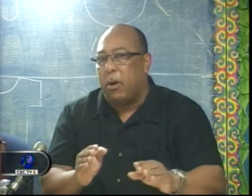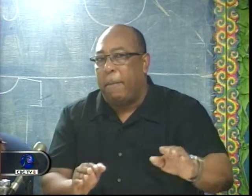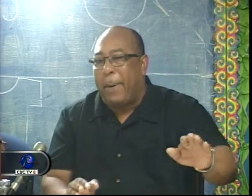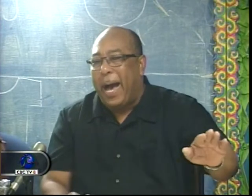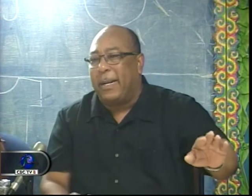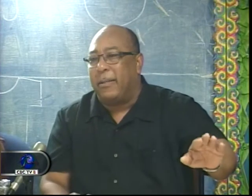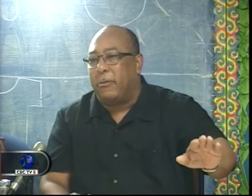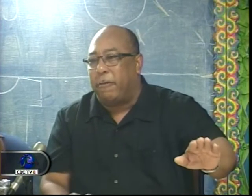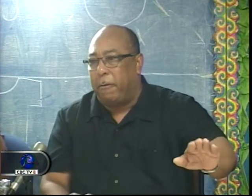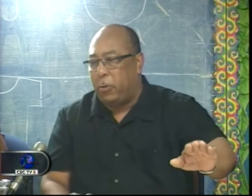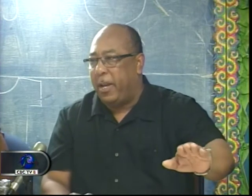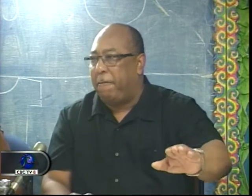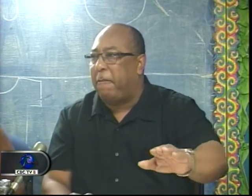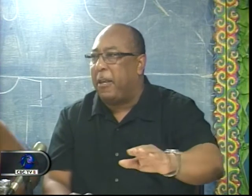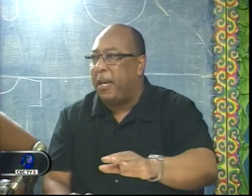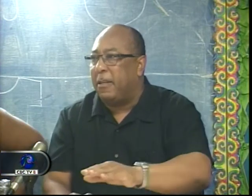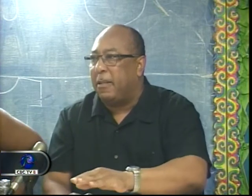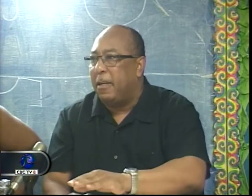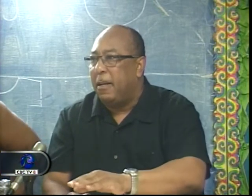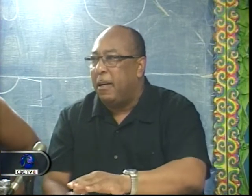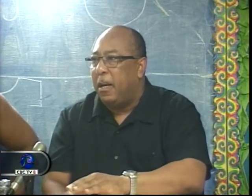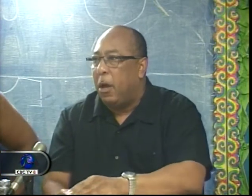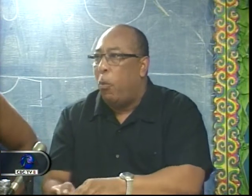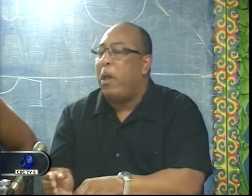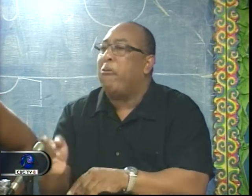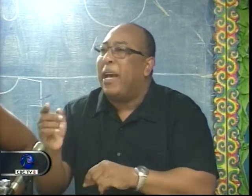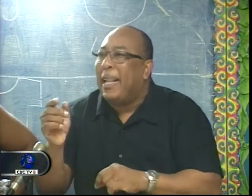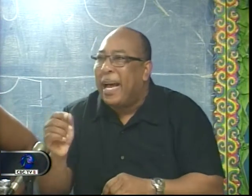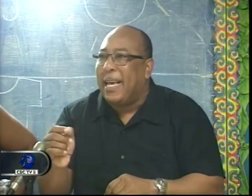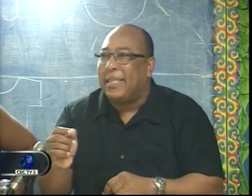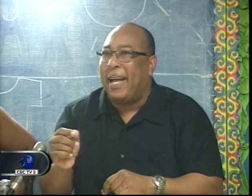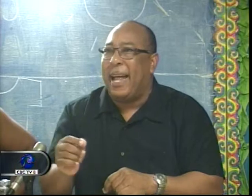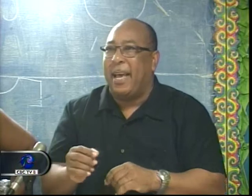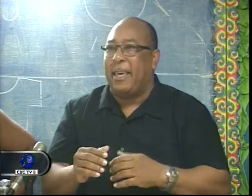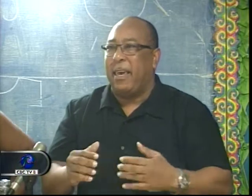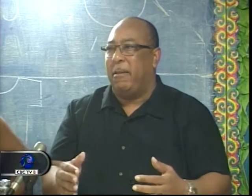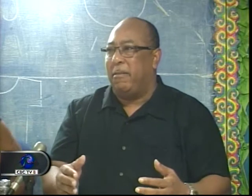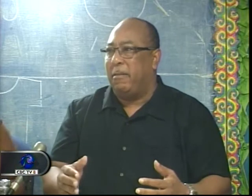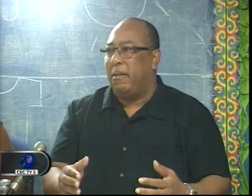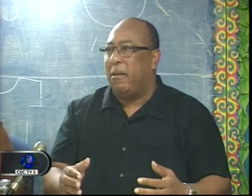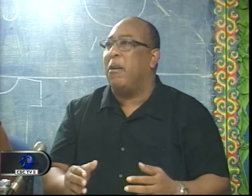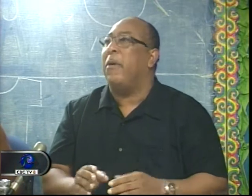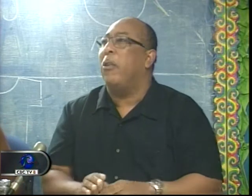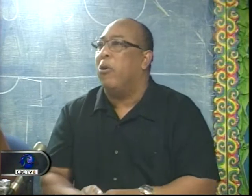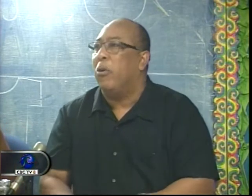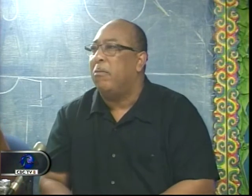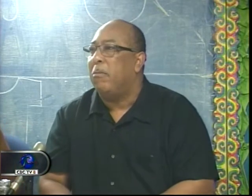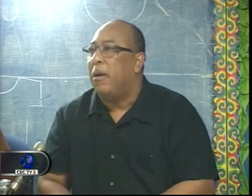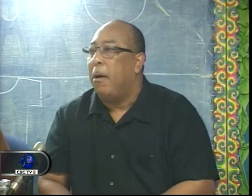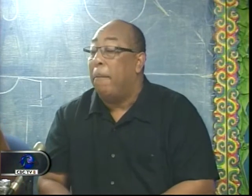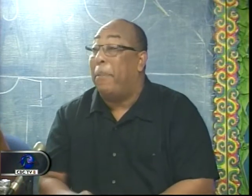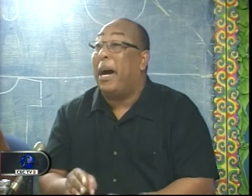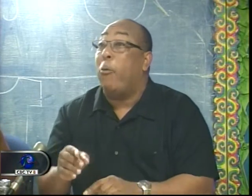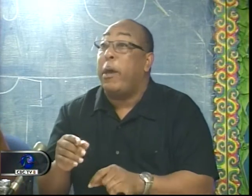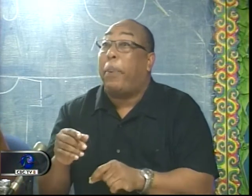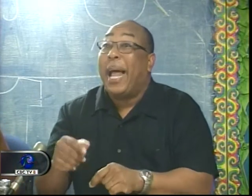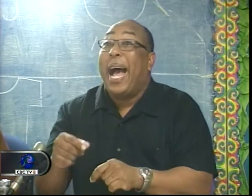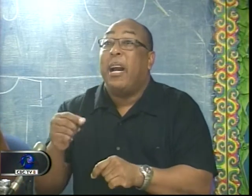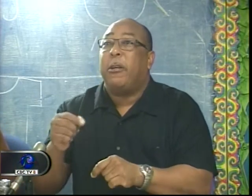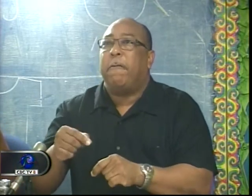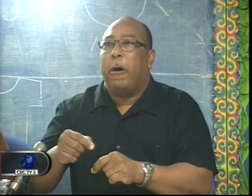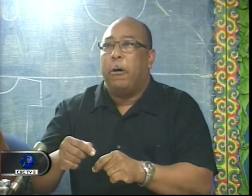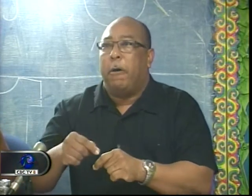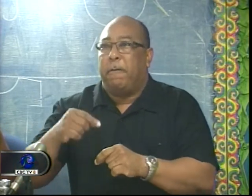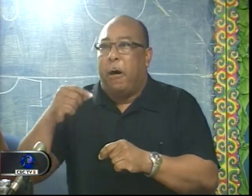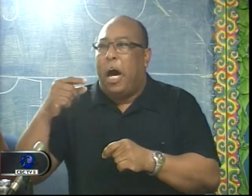were so bad for 2015, we realized that that yield going to be low. But we